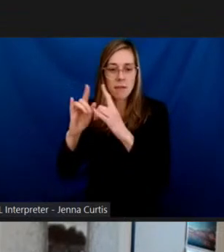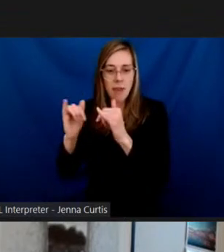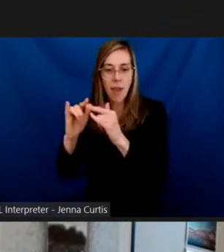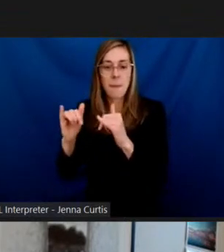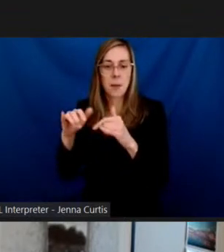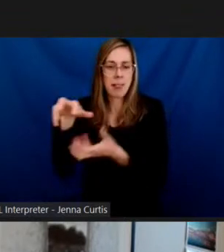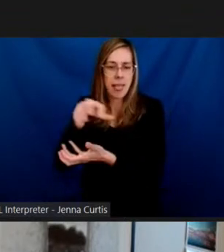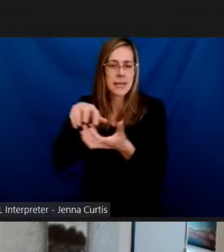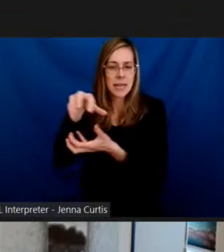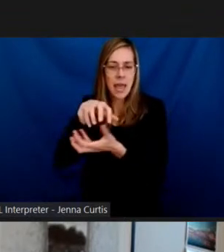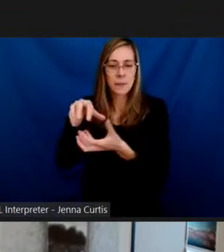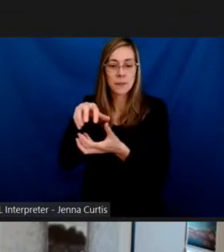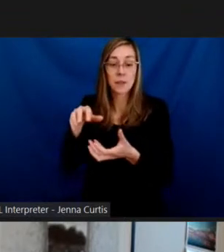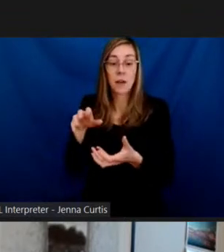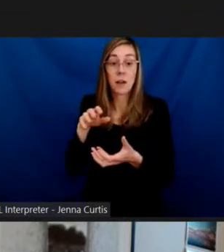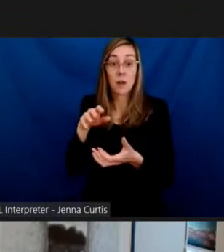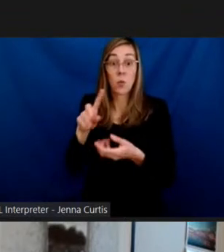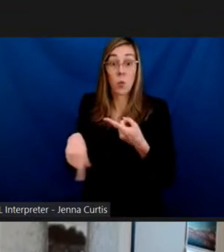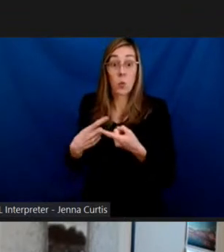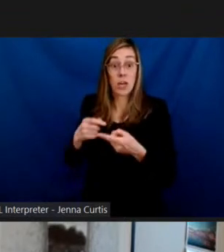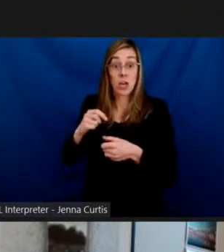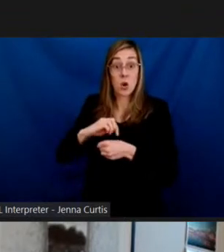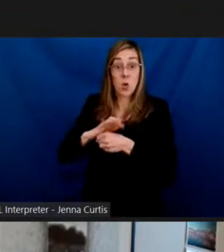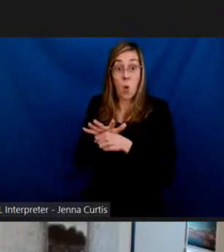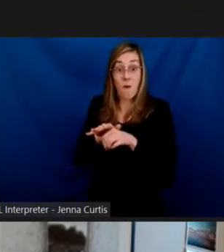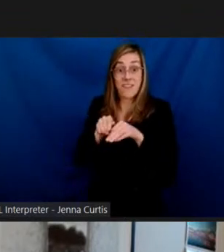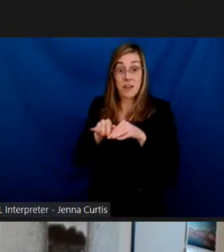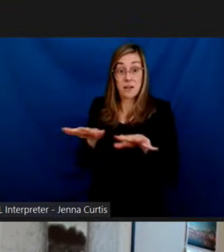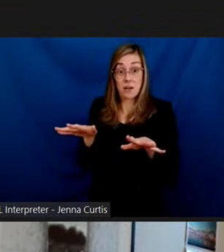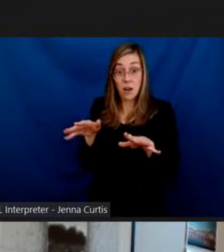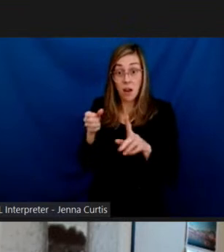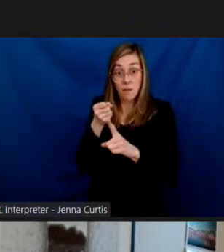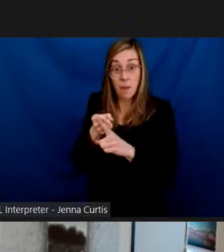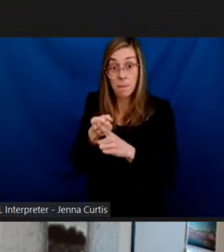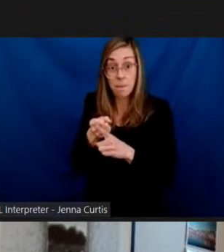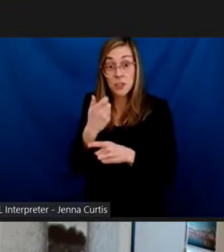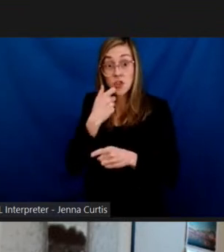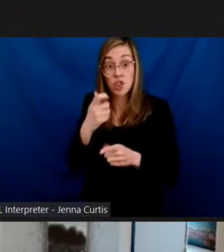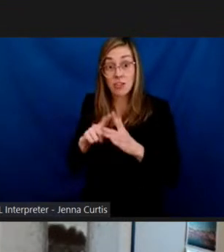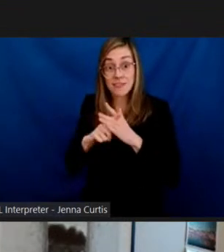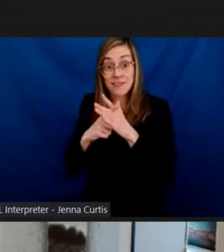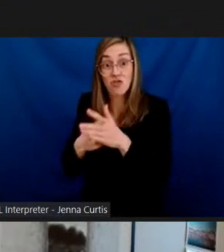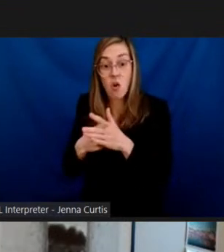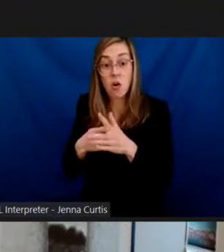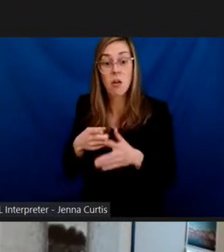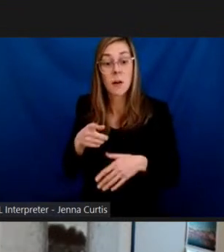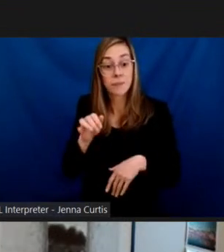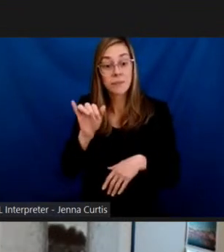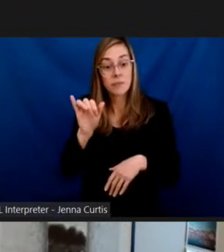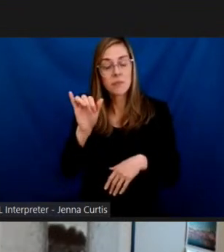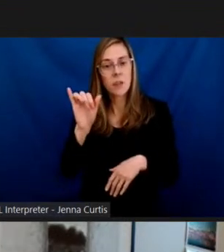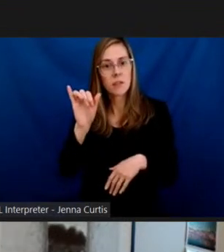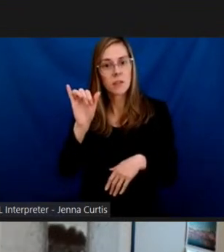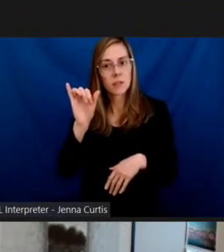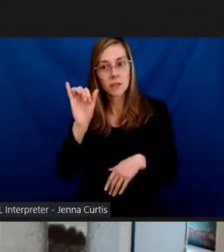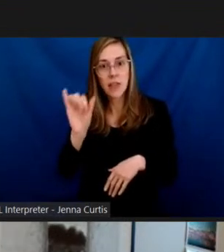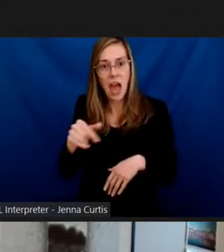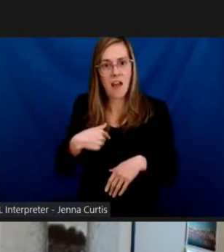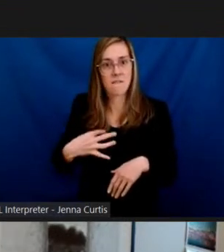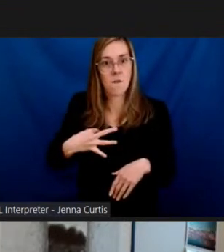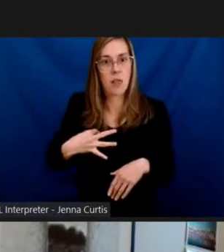there was a lot of issues within those numbers of 30 to 70 people, especially around